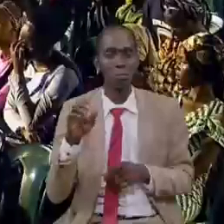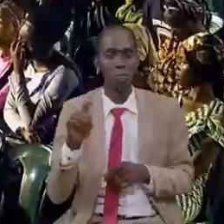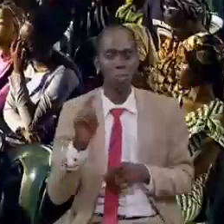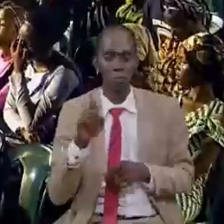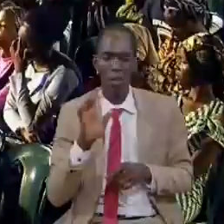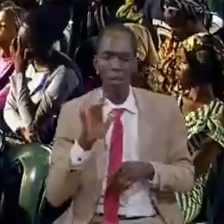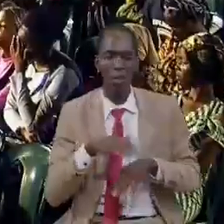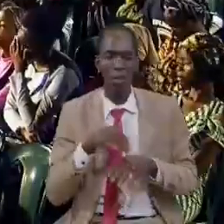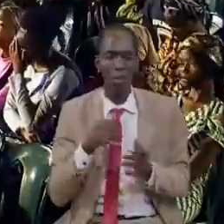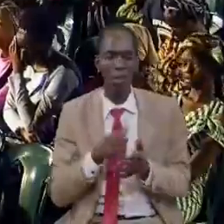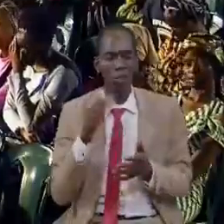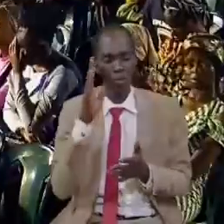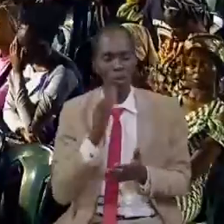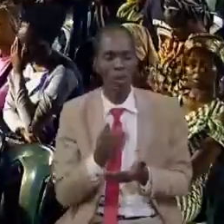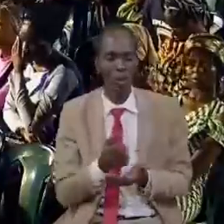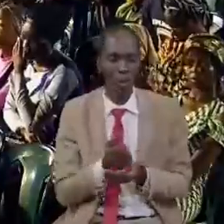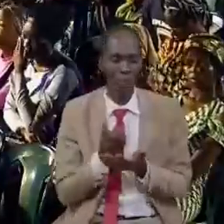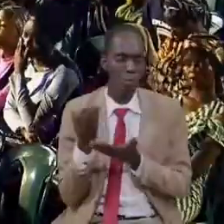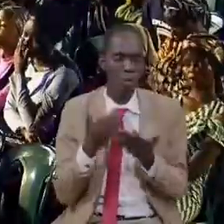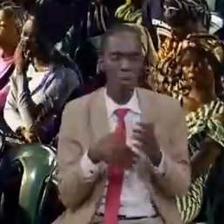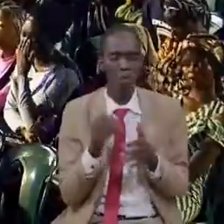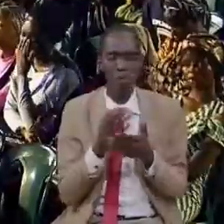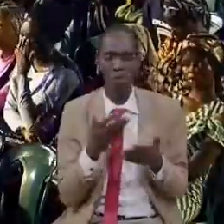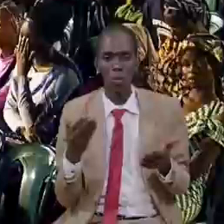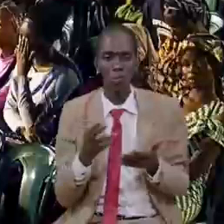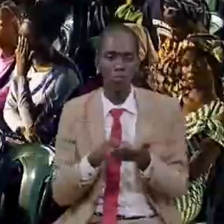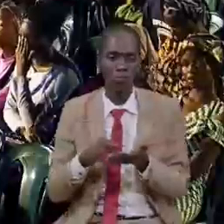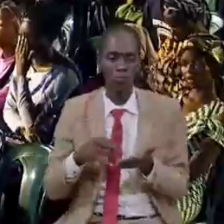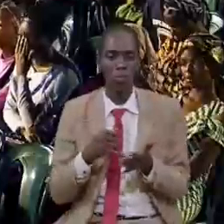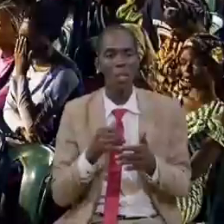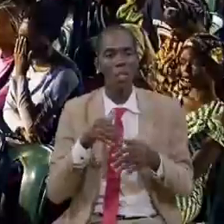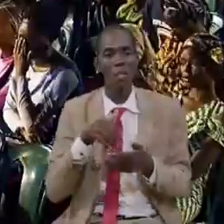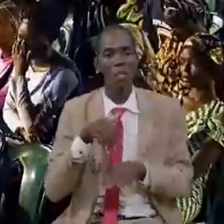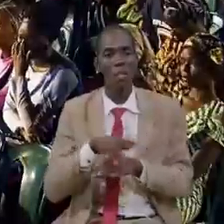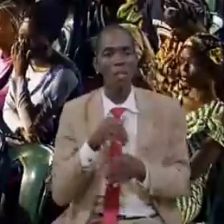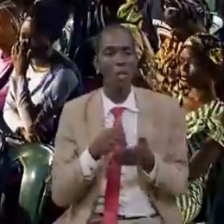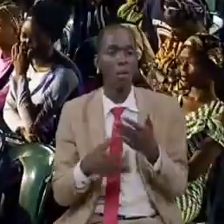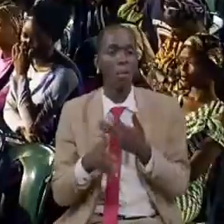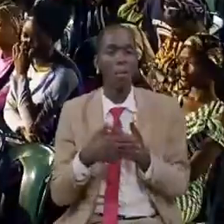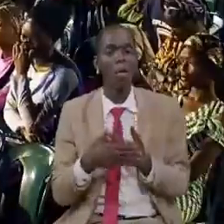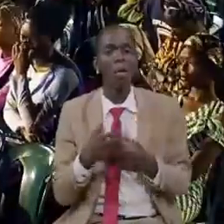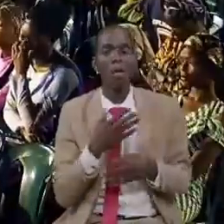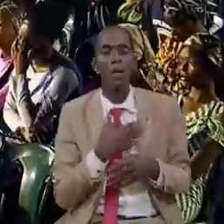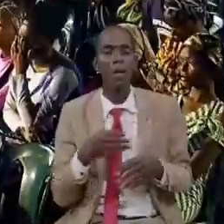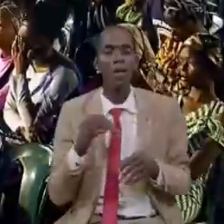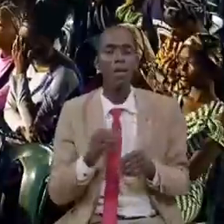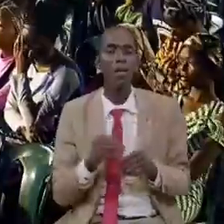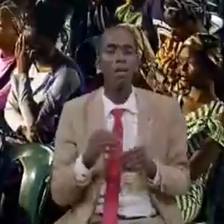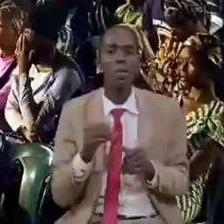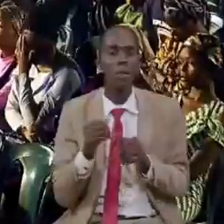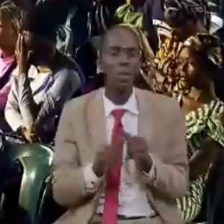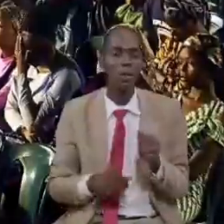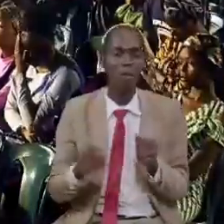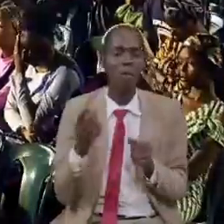all over, everywhere. And in all other locations in Nigeria, in Africa, and beyond, do